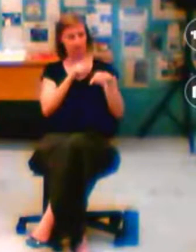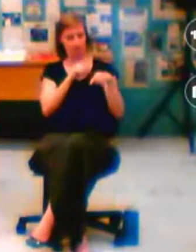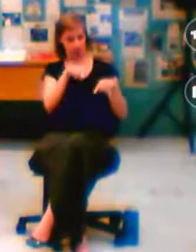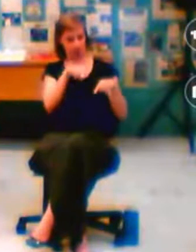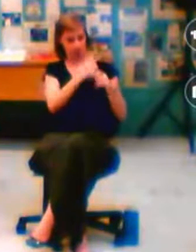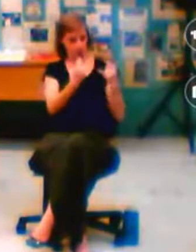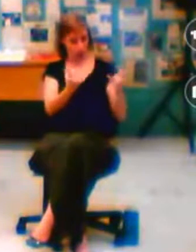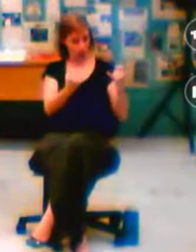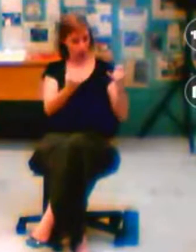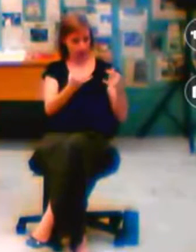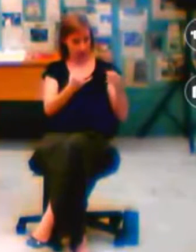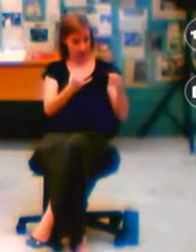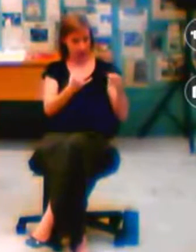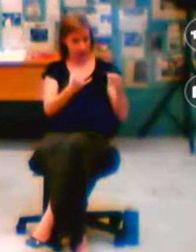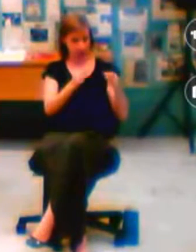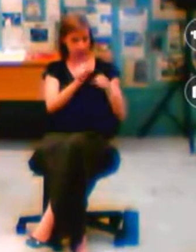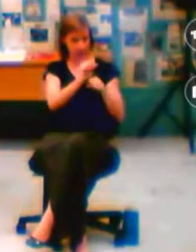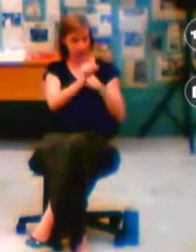Great question.